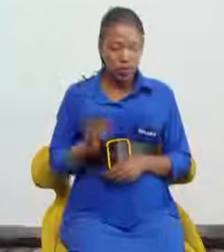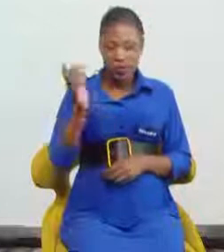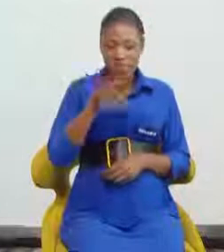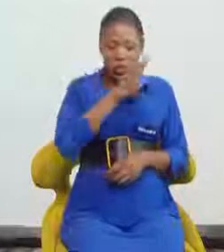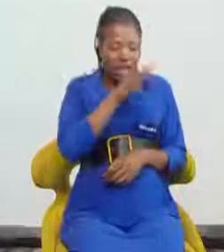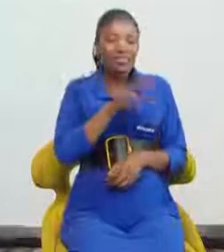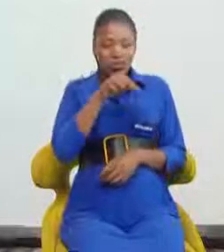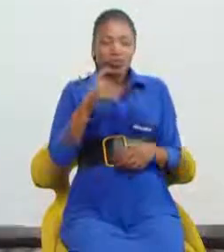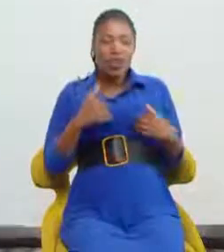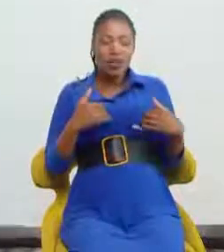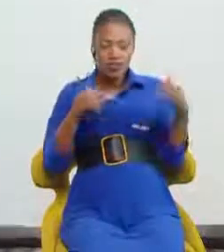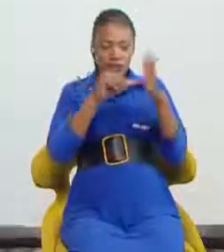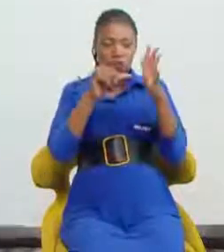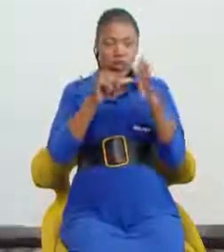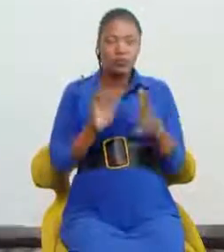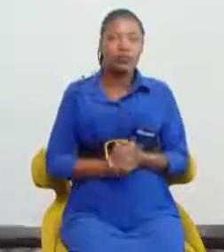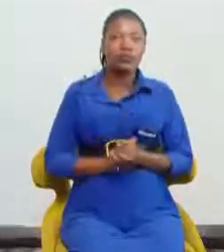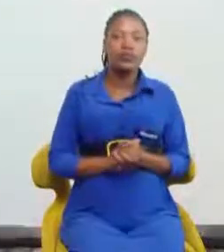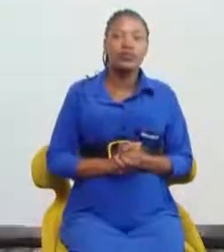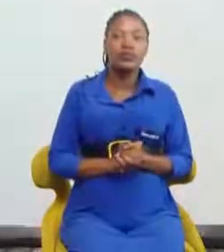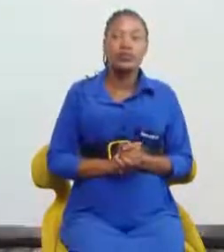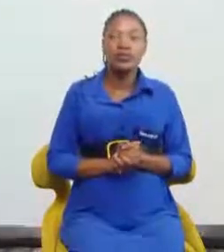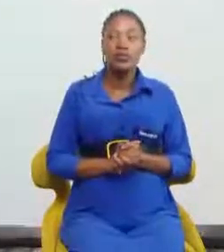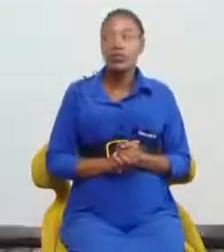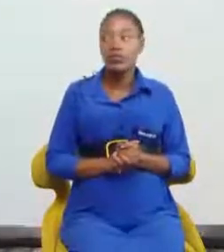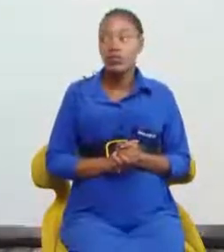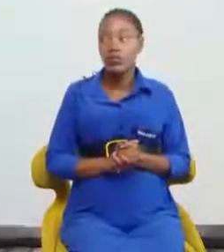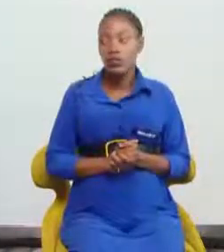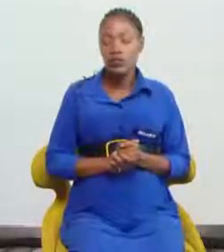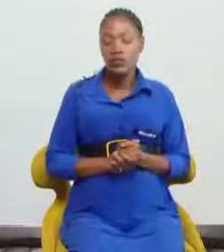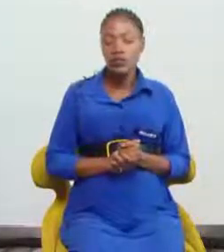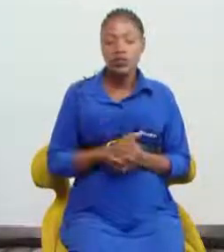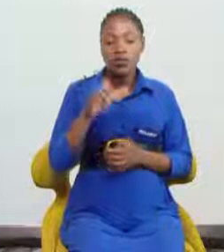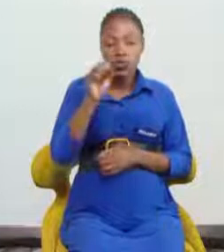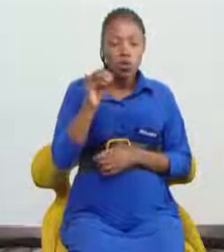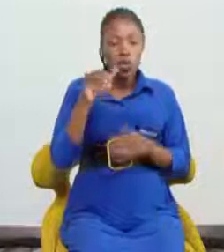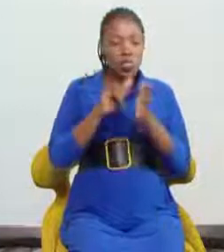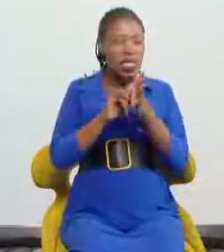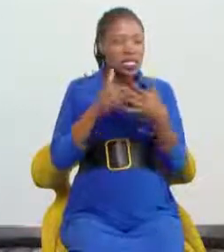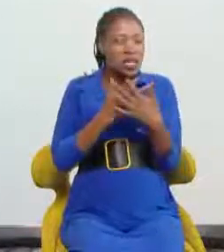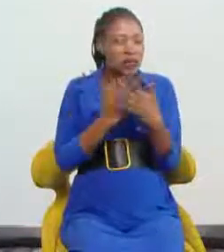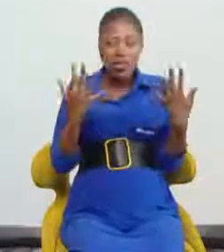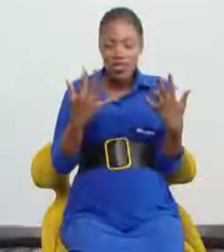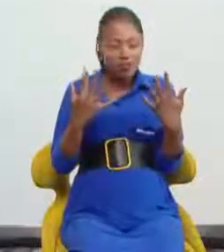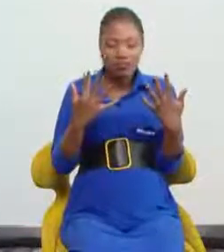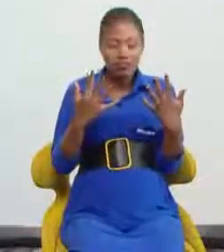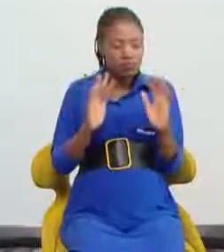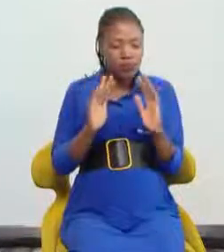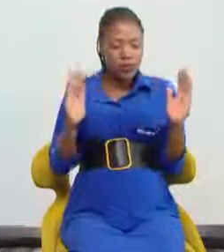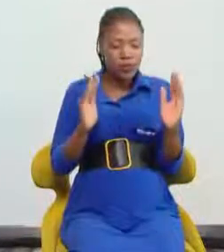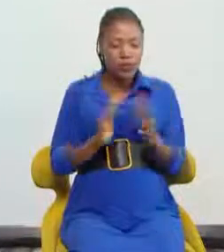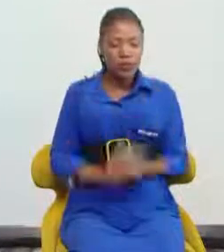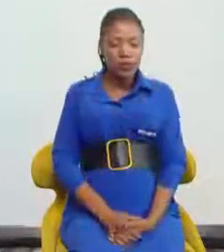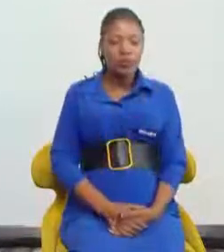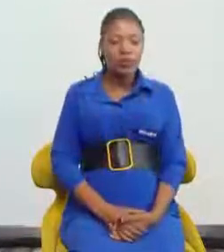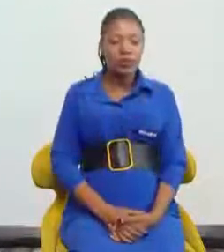makes that it's like I say, yeah. So this is something. So you said it.